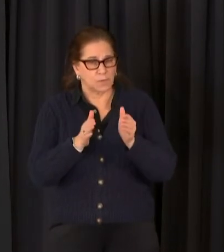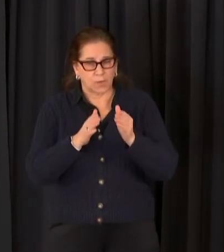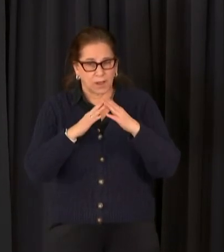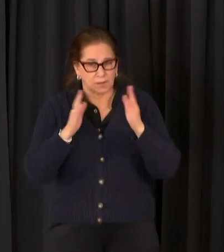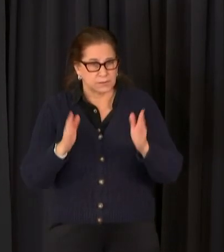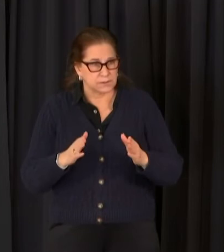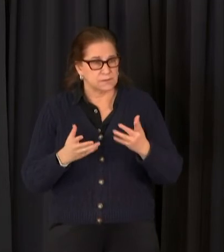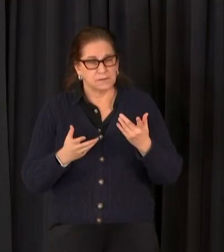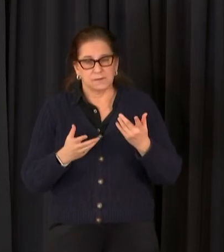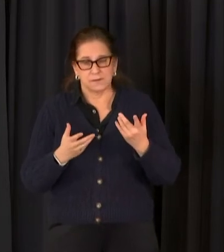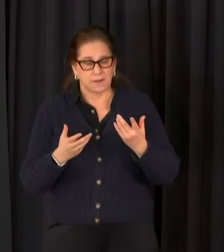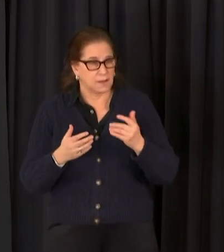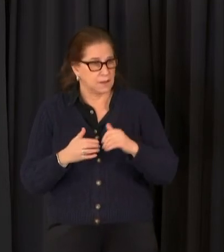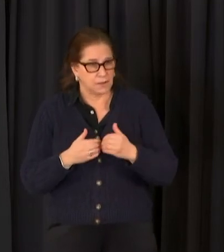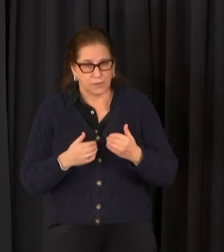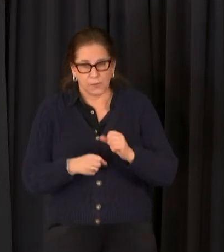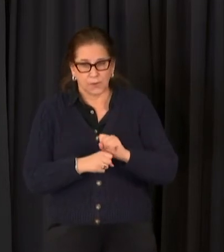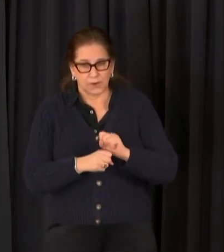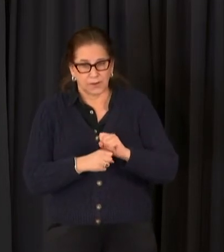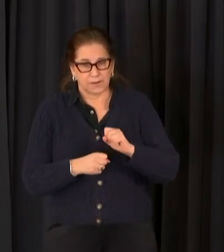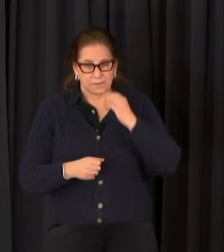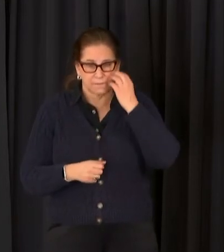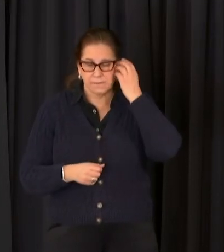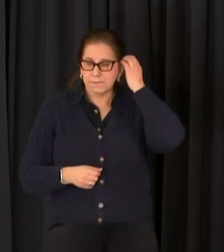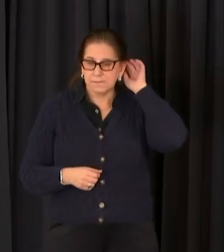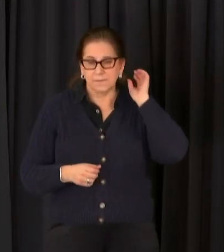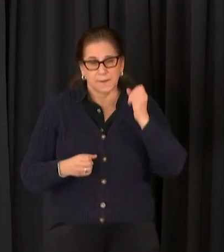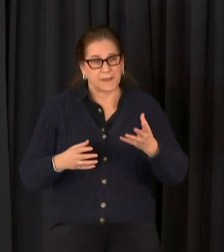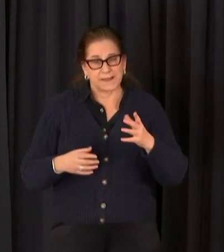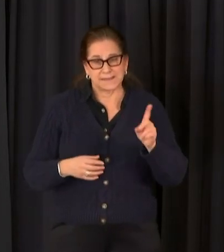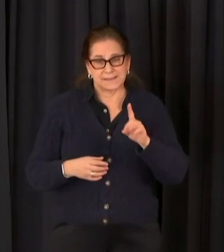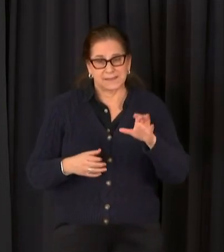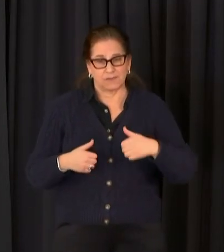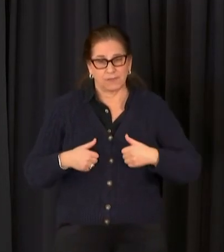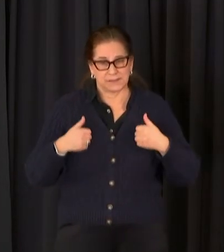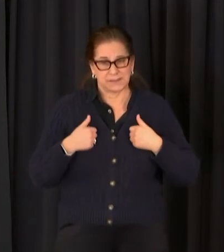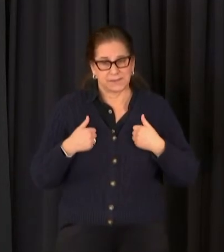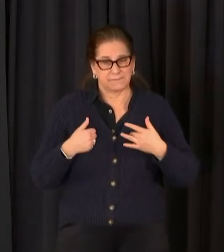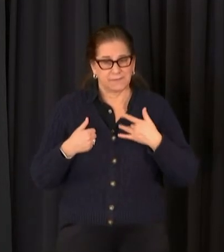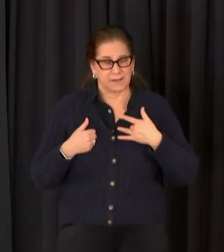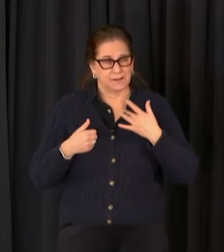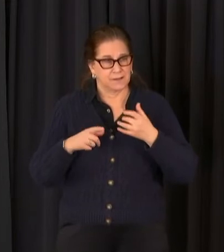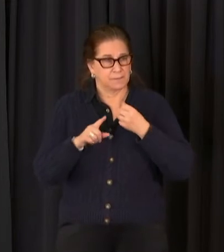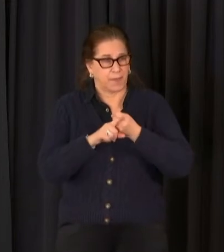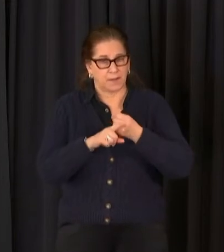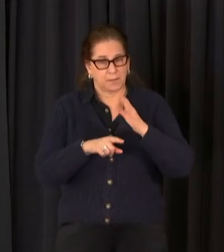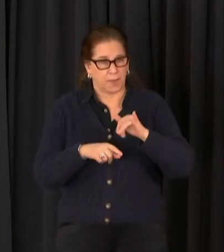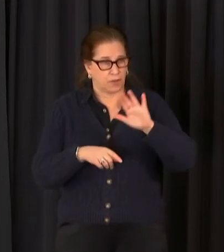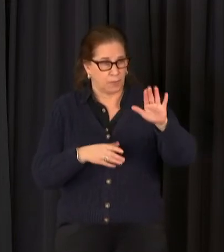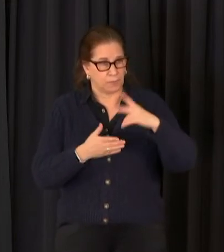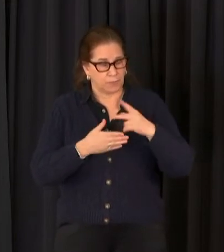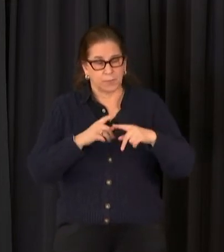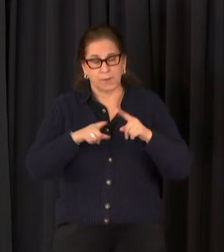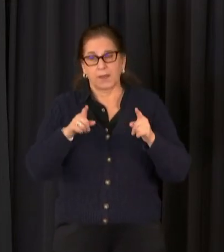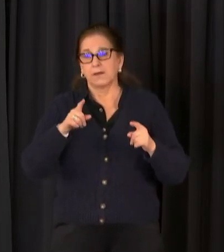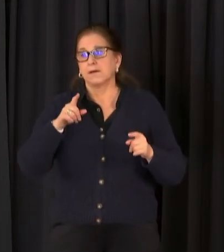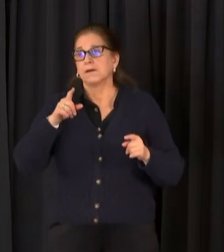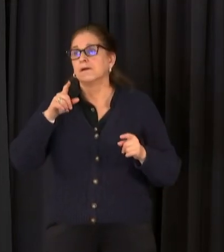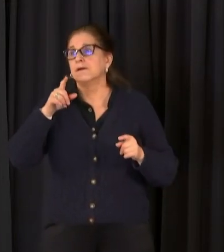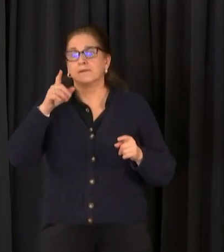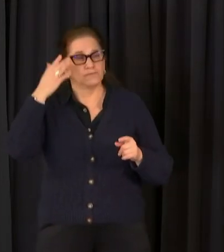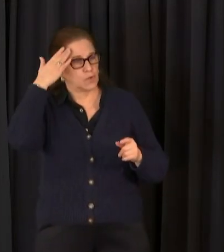interesting. The problem is that many residents who are affected by your program don't know about your program.